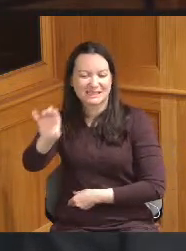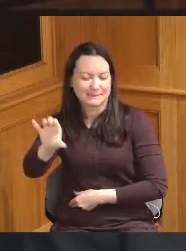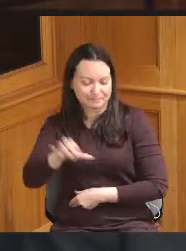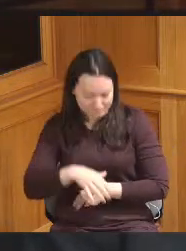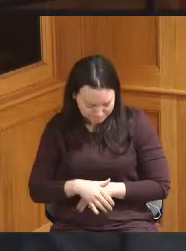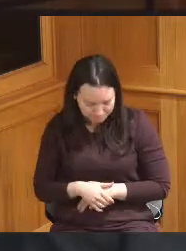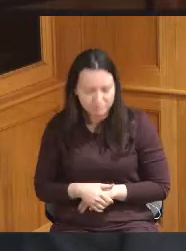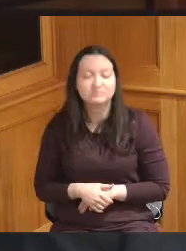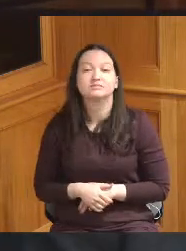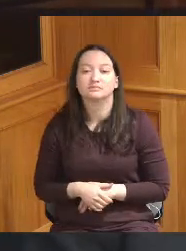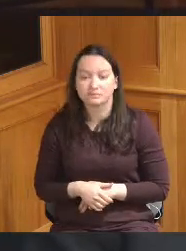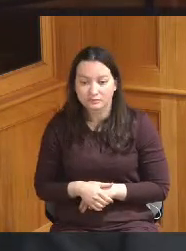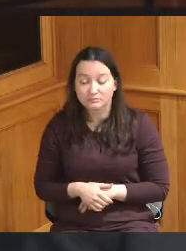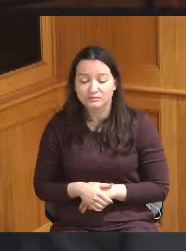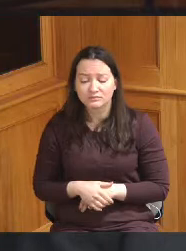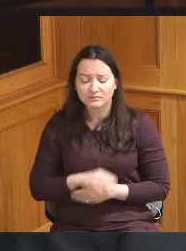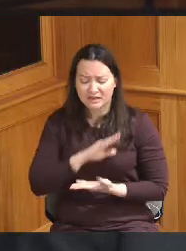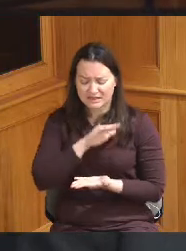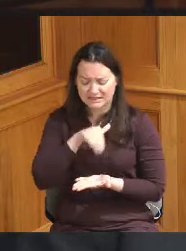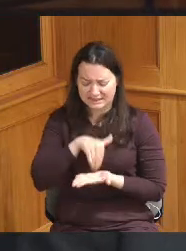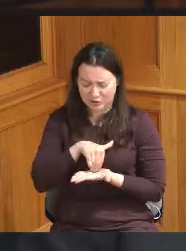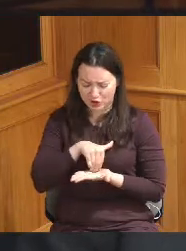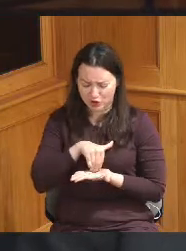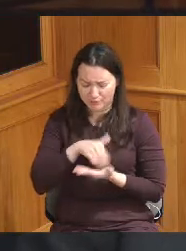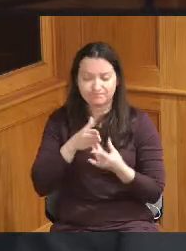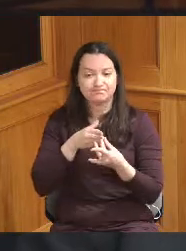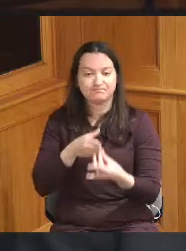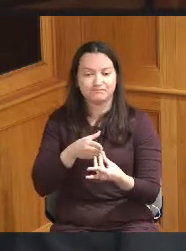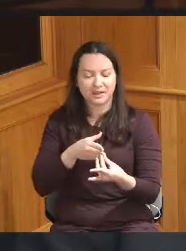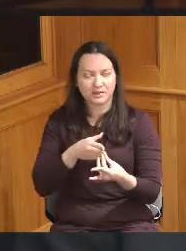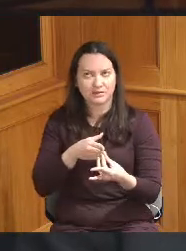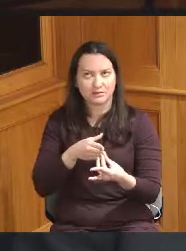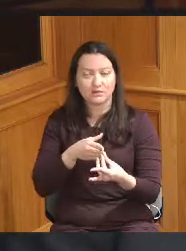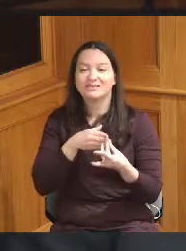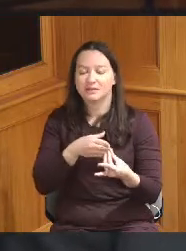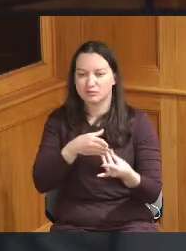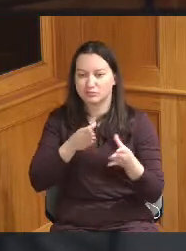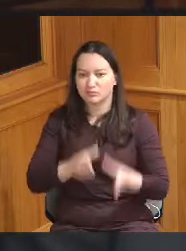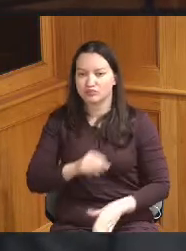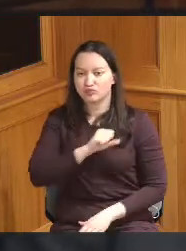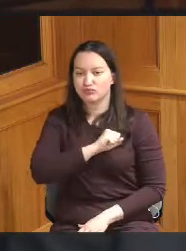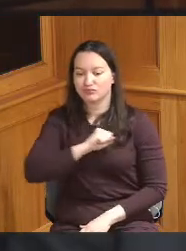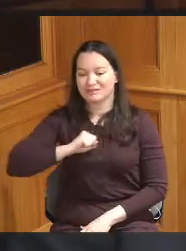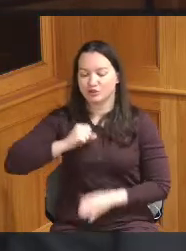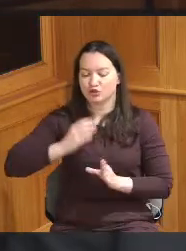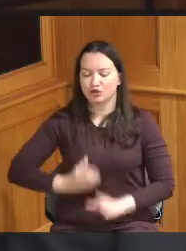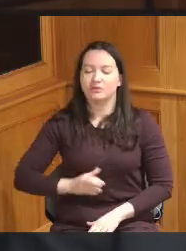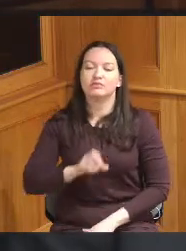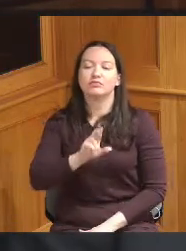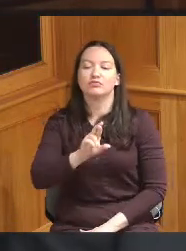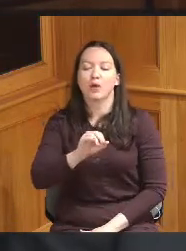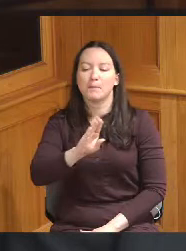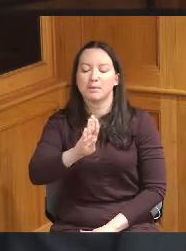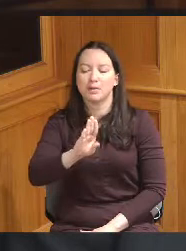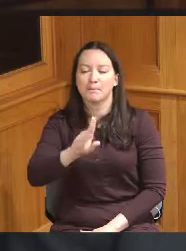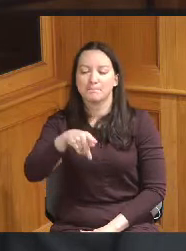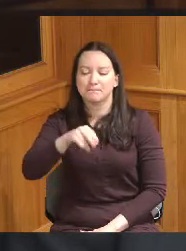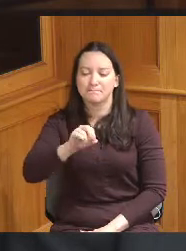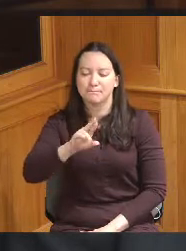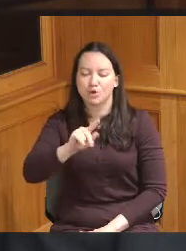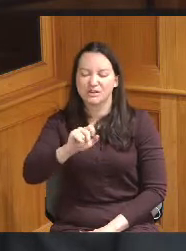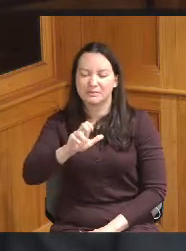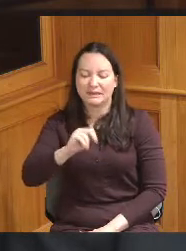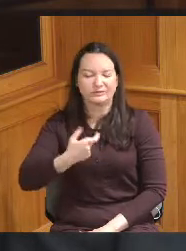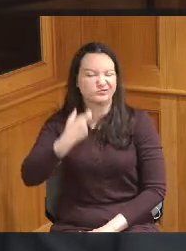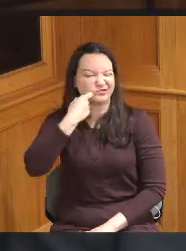Cincinnati. It is a center led by Senator Rob Portman, who has recently retired from the U.S. Senate,